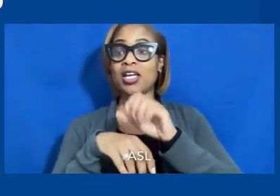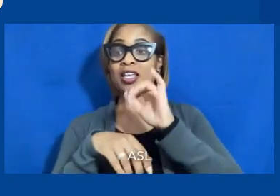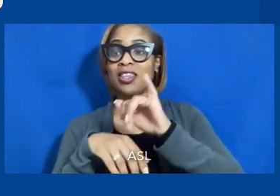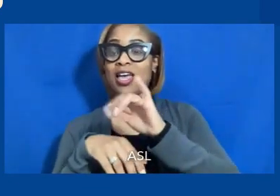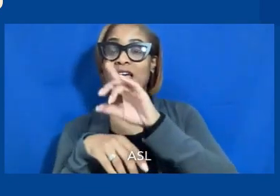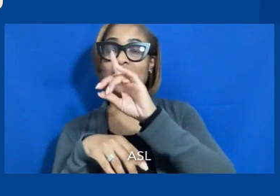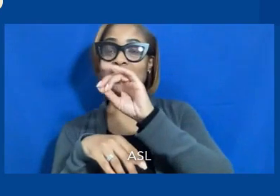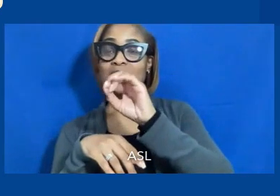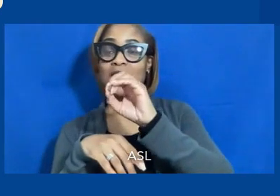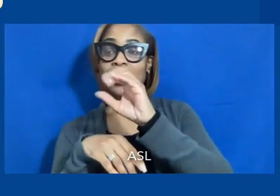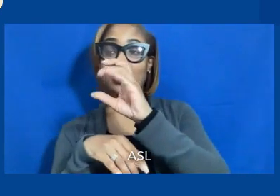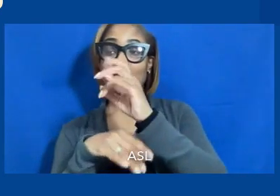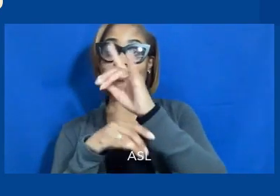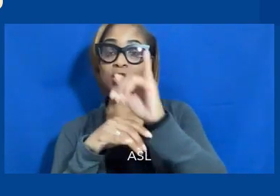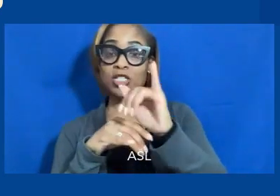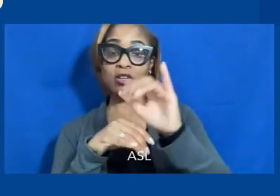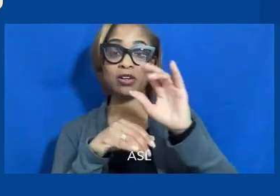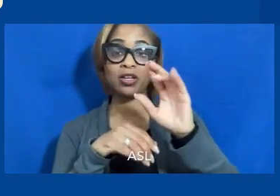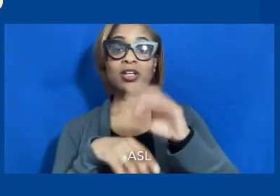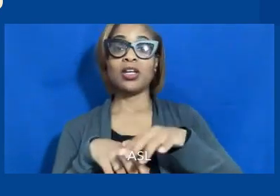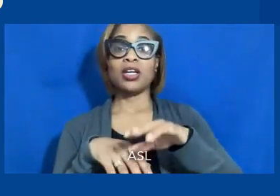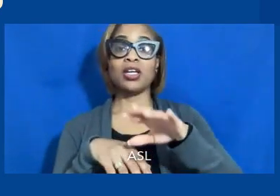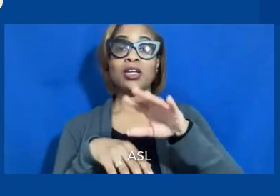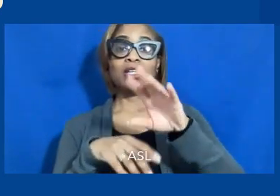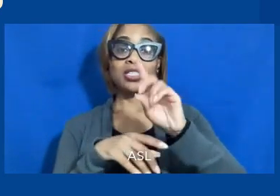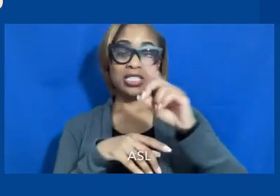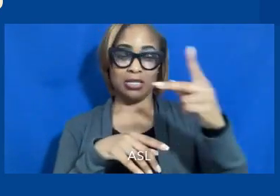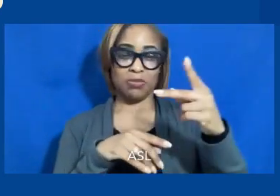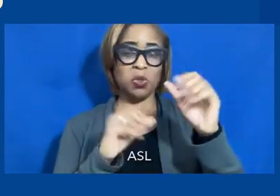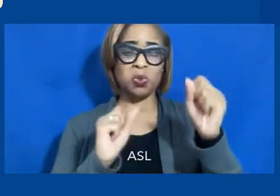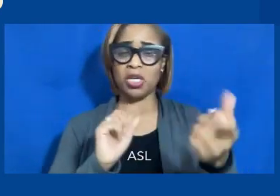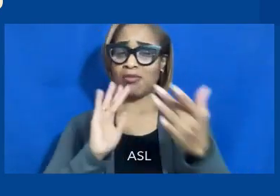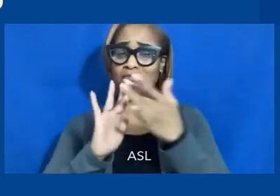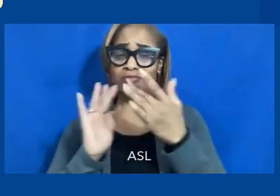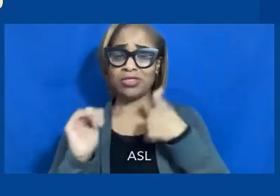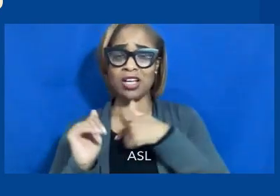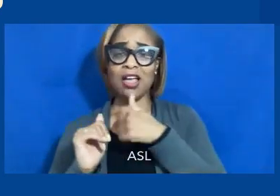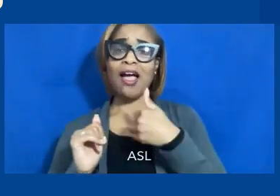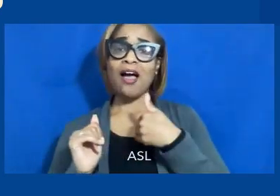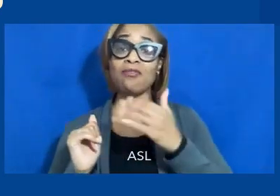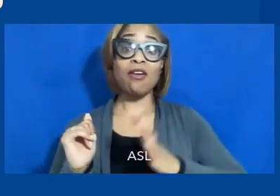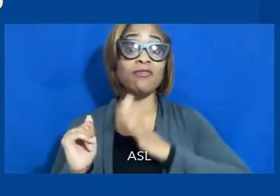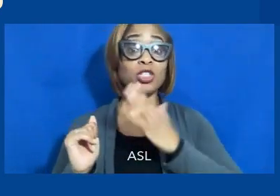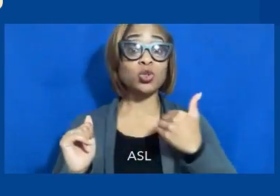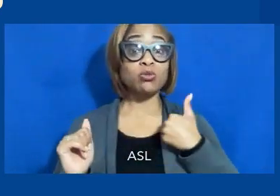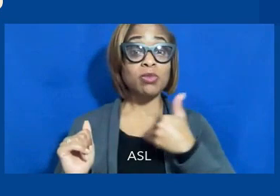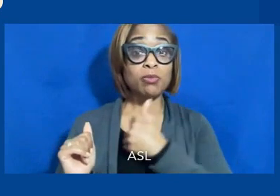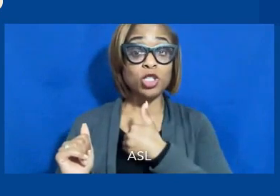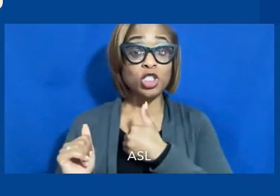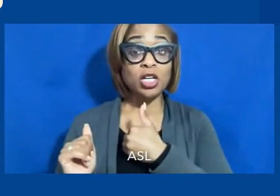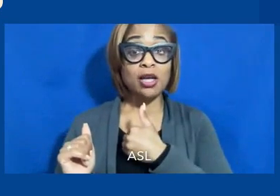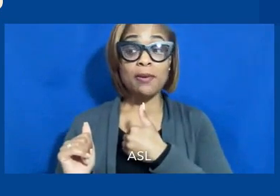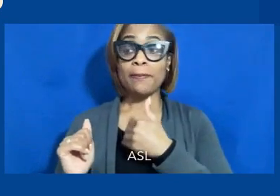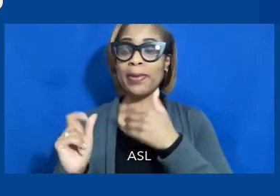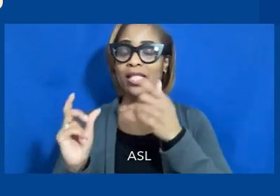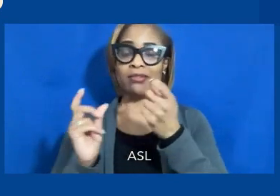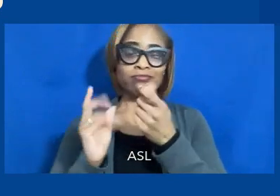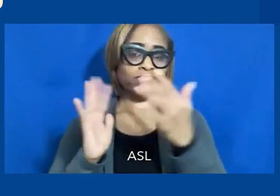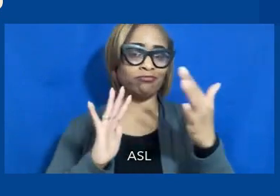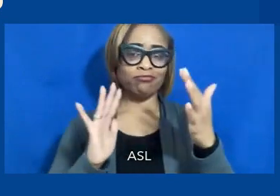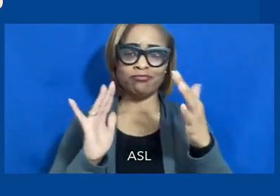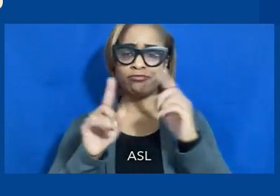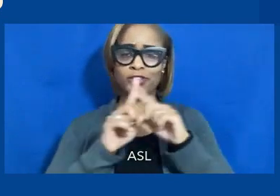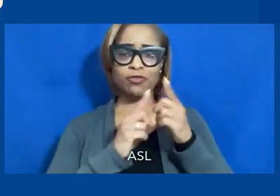definitely reach out to us if you're interested in joining. We have an official membership in a Slack and all types of ways that we communicate,